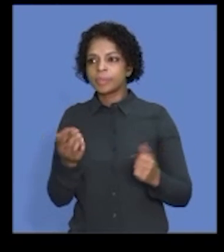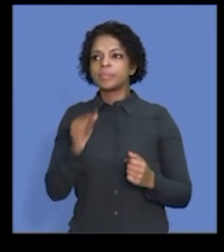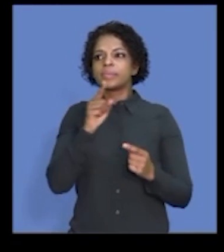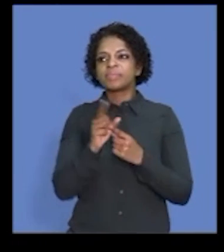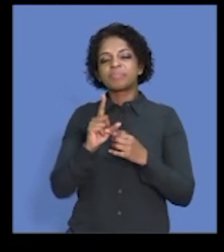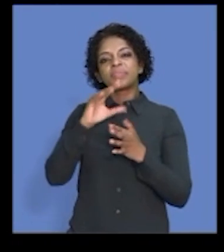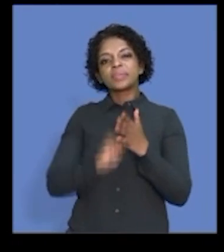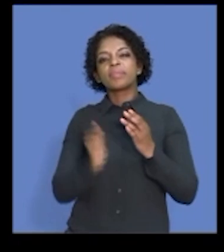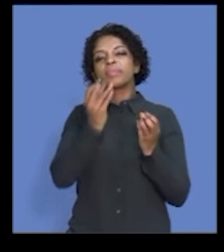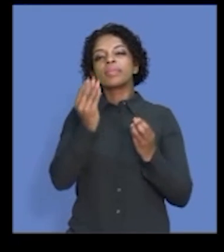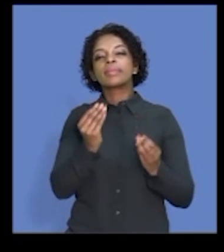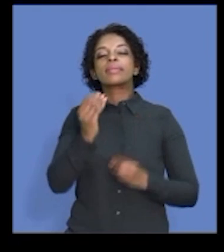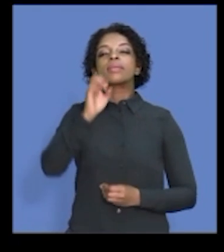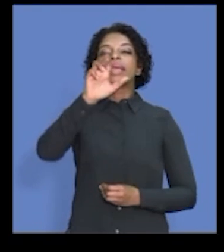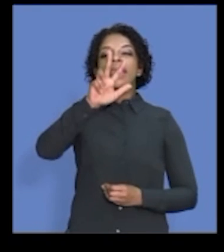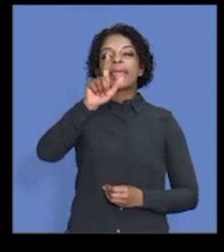of